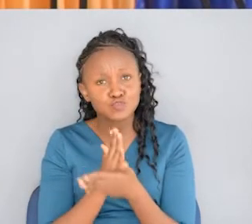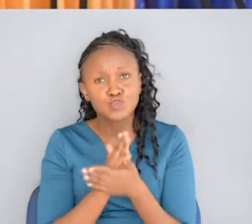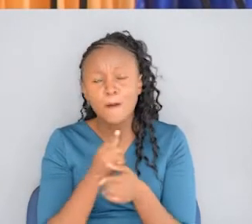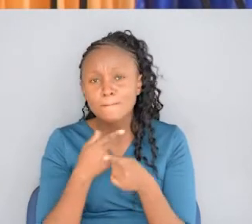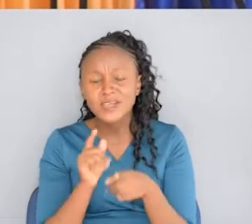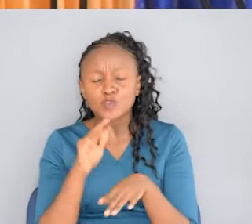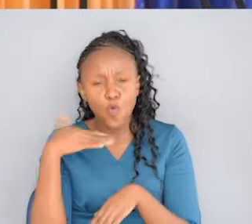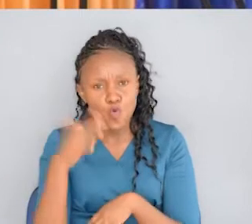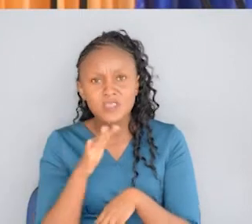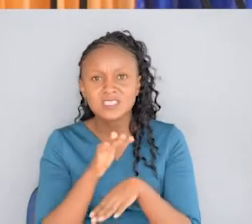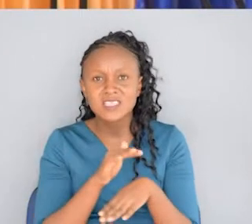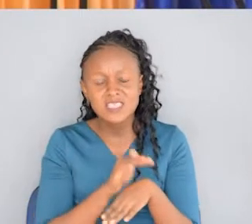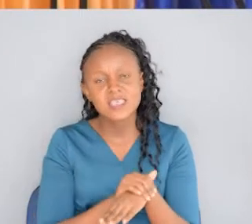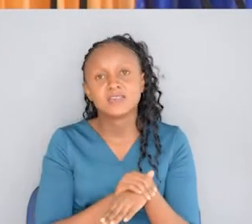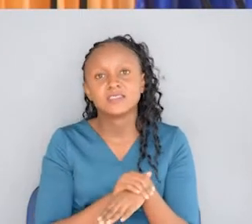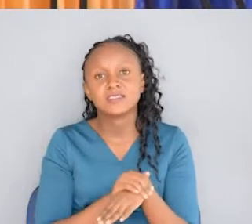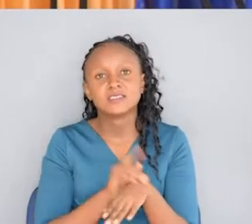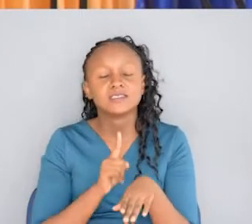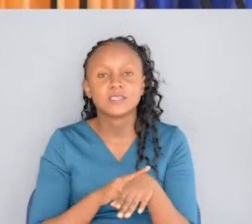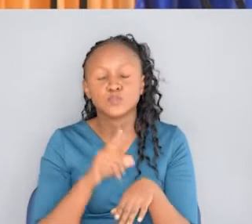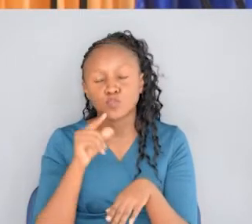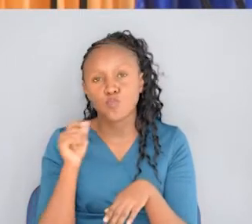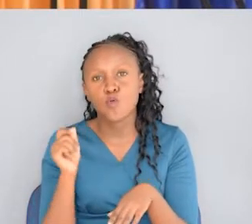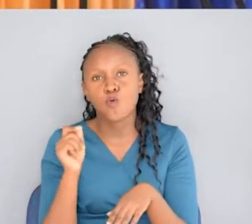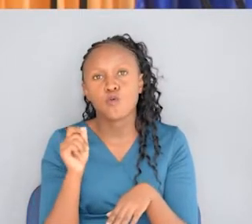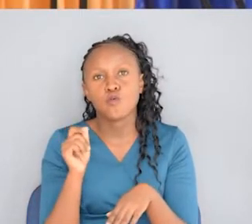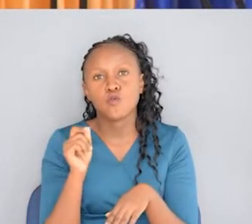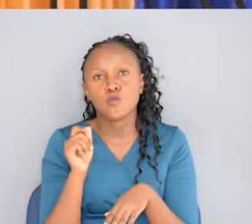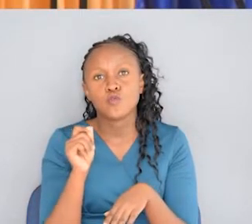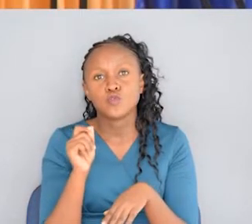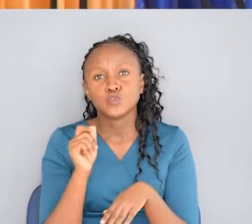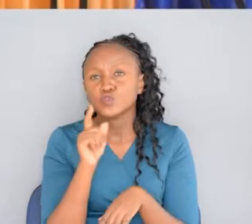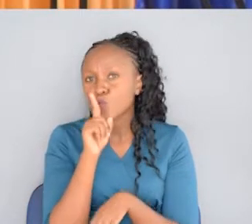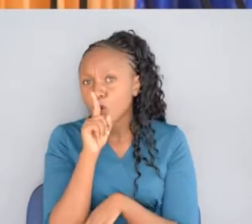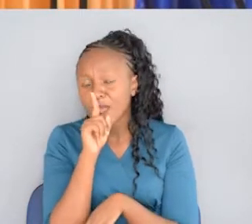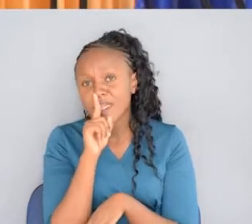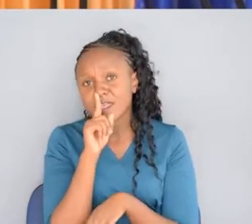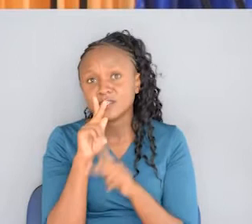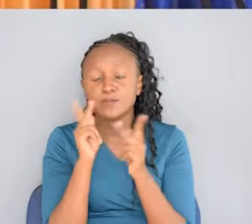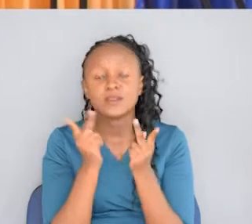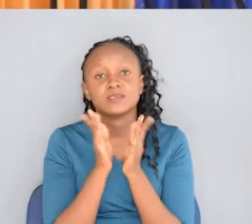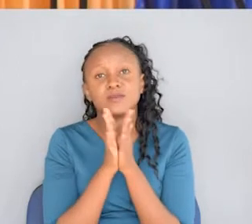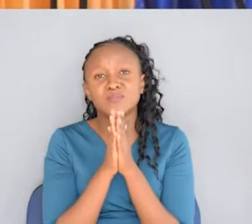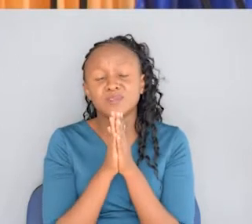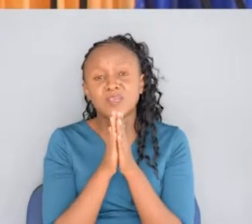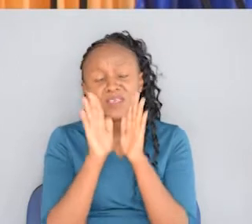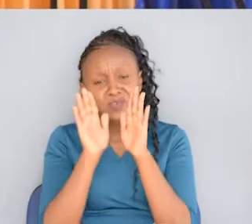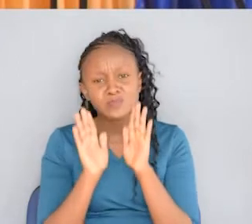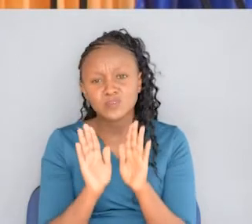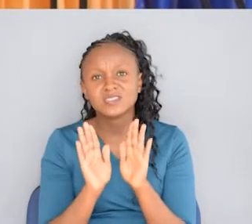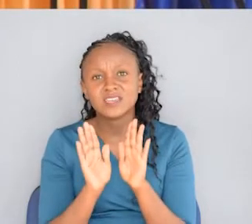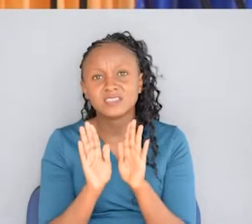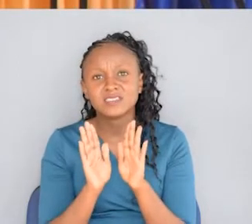place and pray. You know, we have very many important tasks, very important, and very